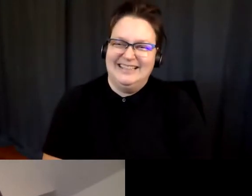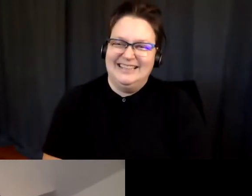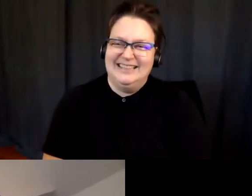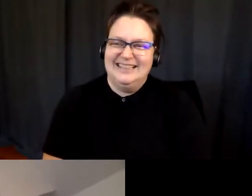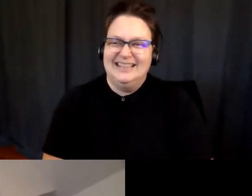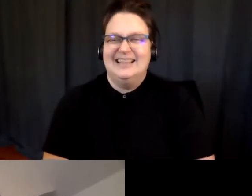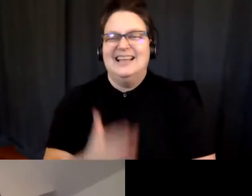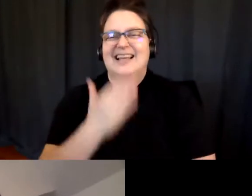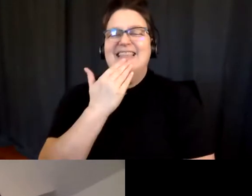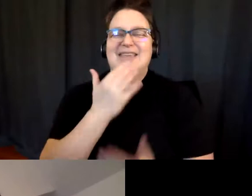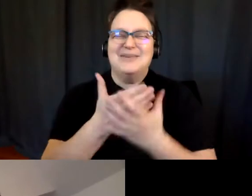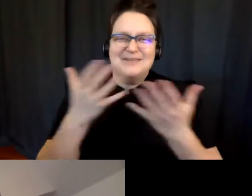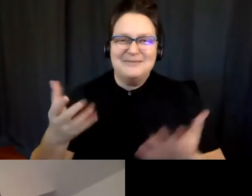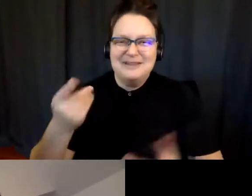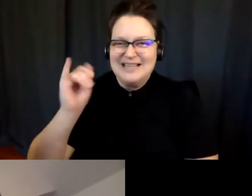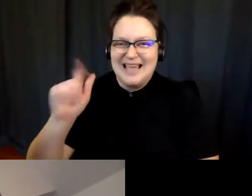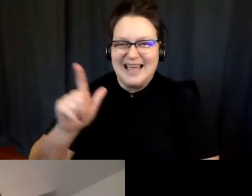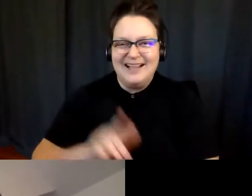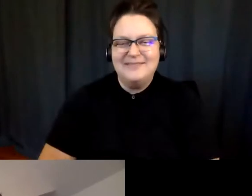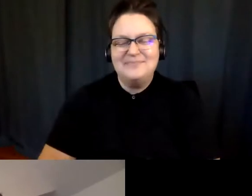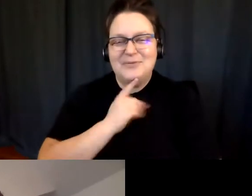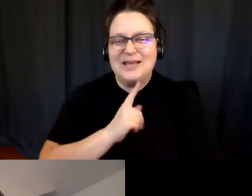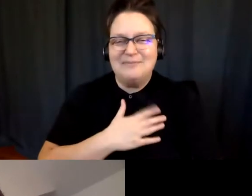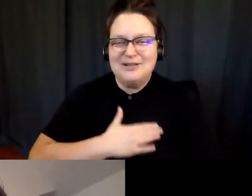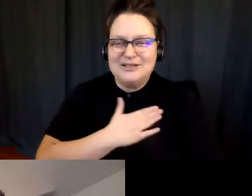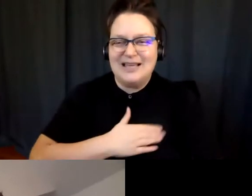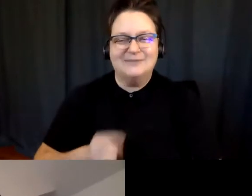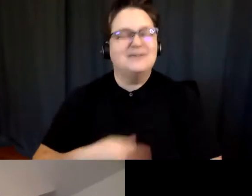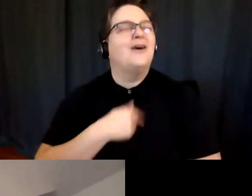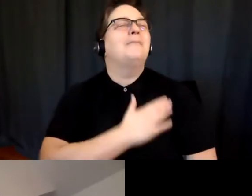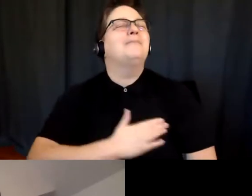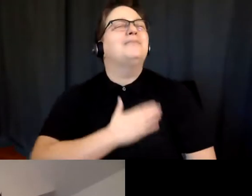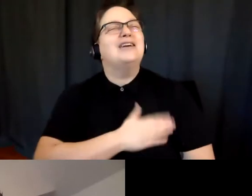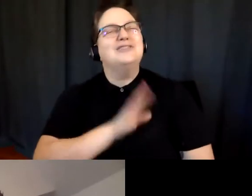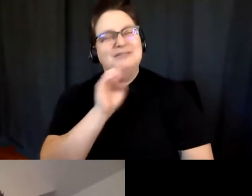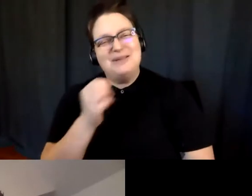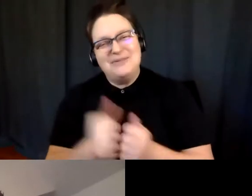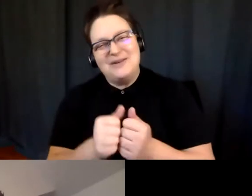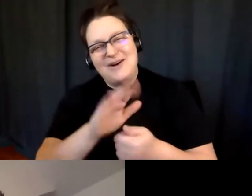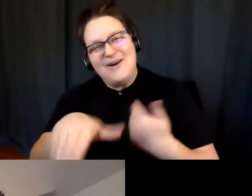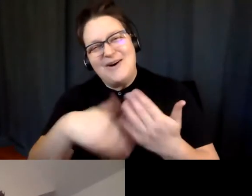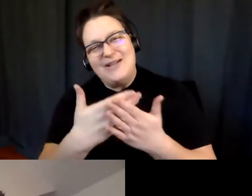Thank you so much. I really appreciate it. Pleasure. Thanks. It was a pleasure to be with all of you.